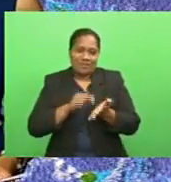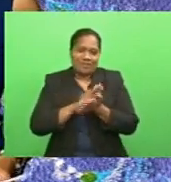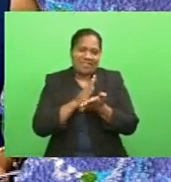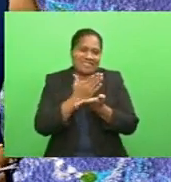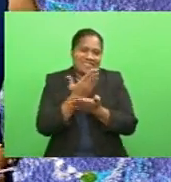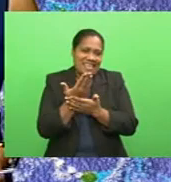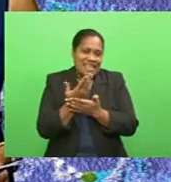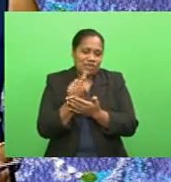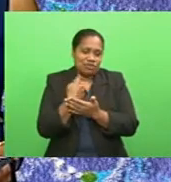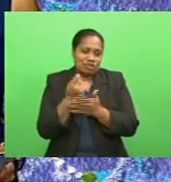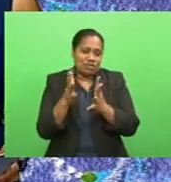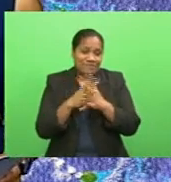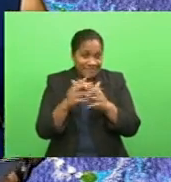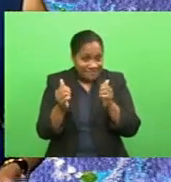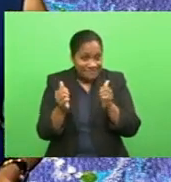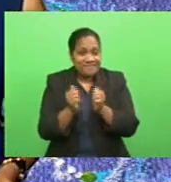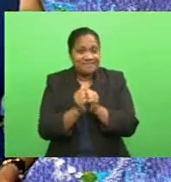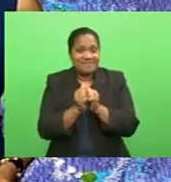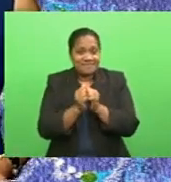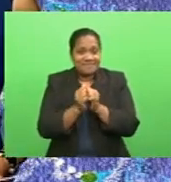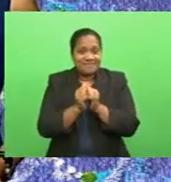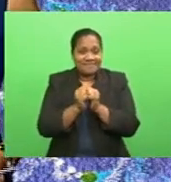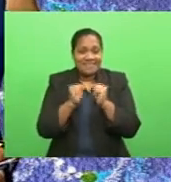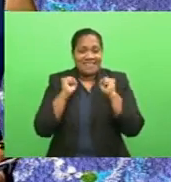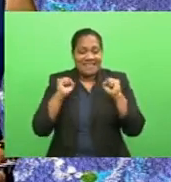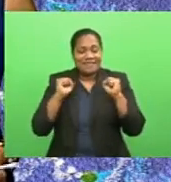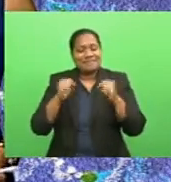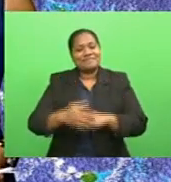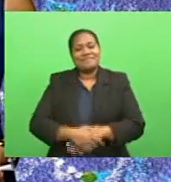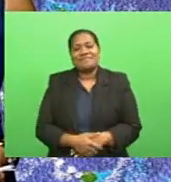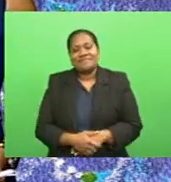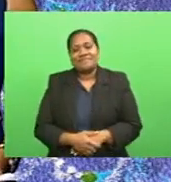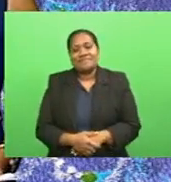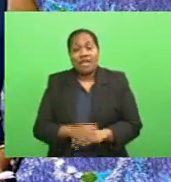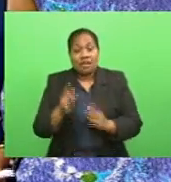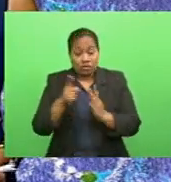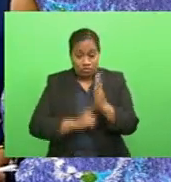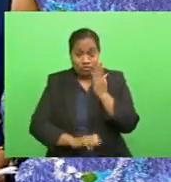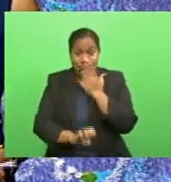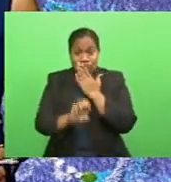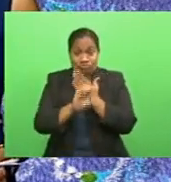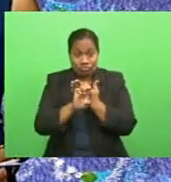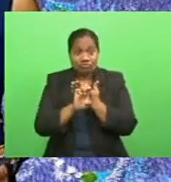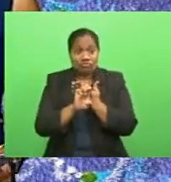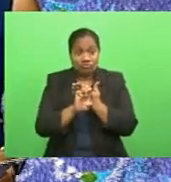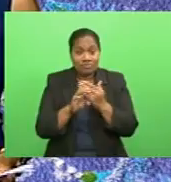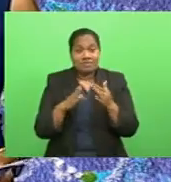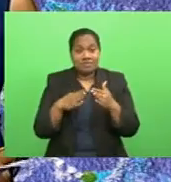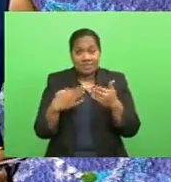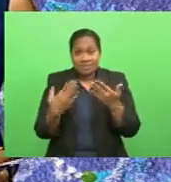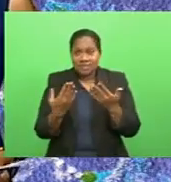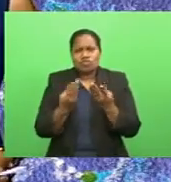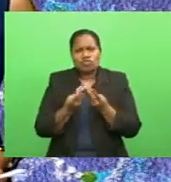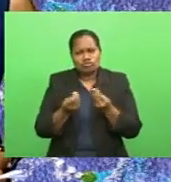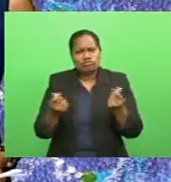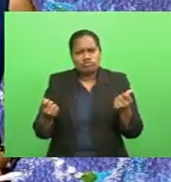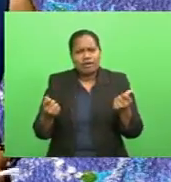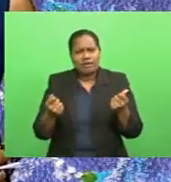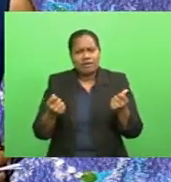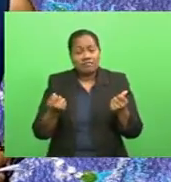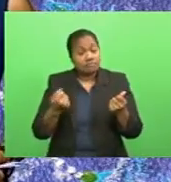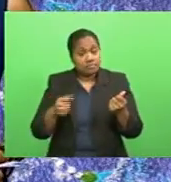weekend is nearing, so yay to that as well. So while June is normally a dry season, know that it can